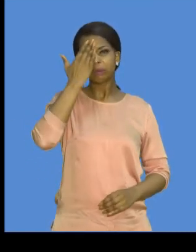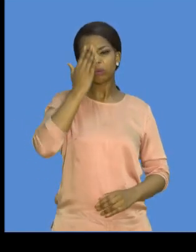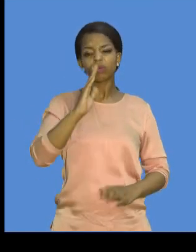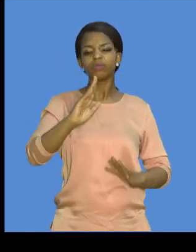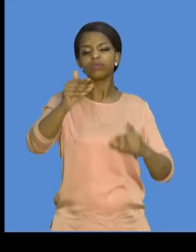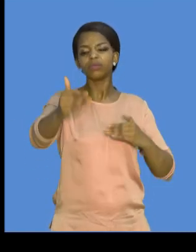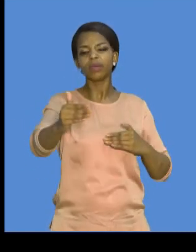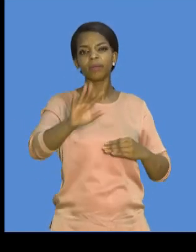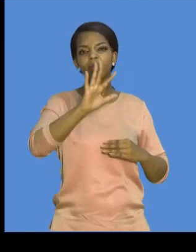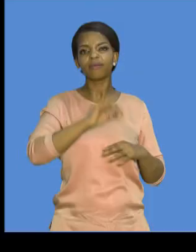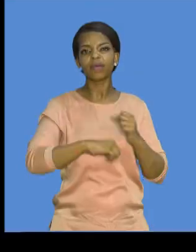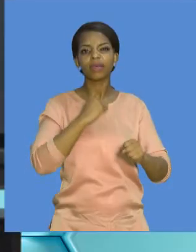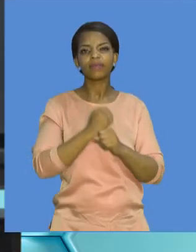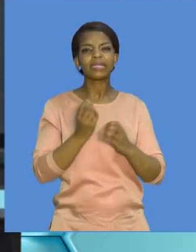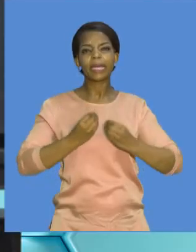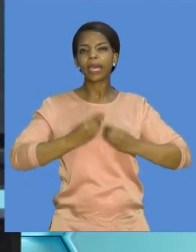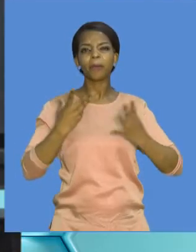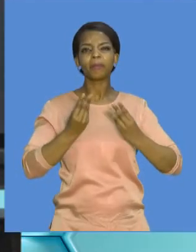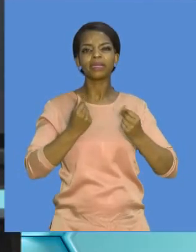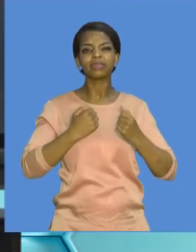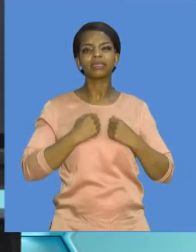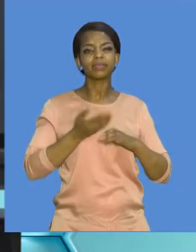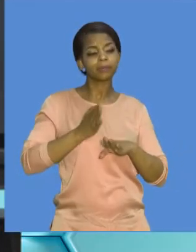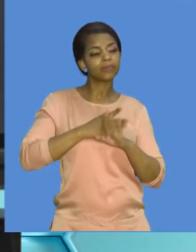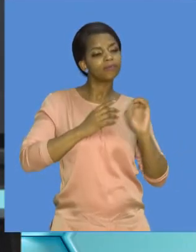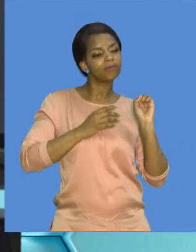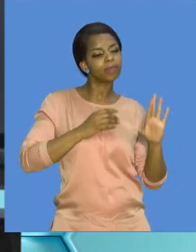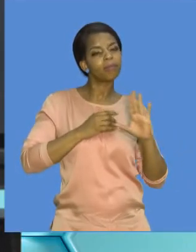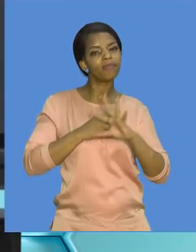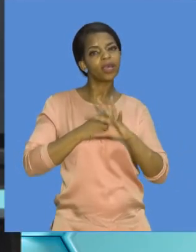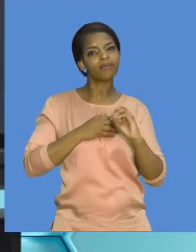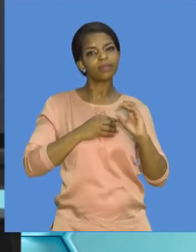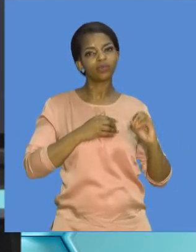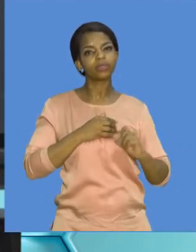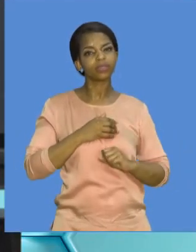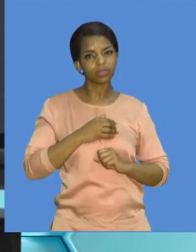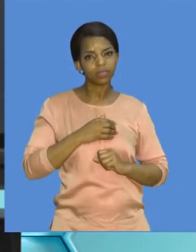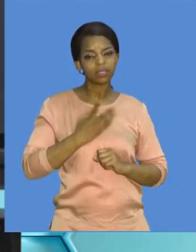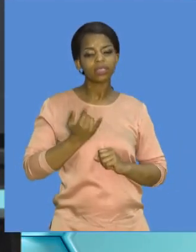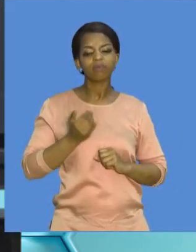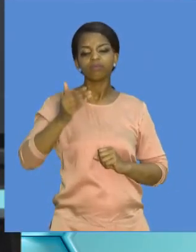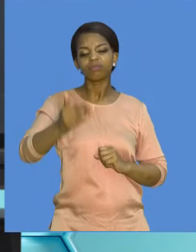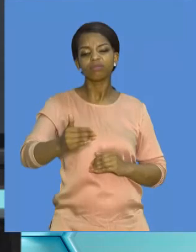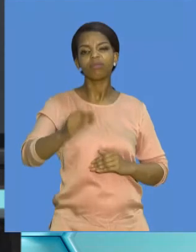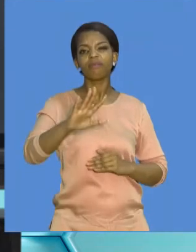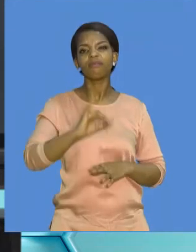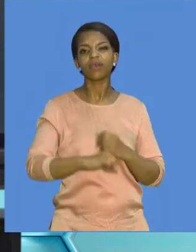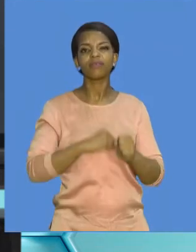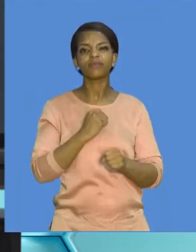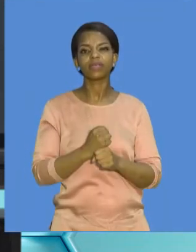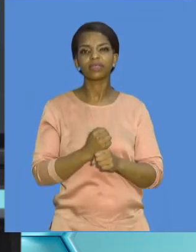5 years, firstly, the big idea here will be, what is the interest that the person is getting from the